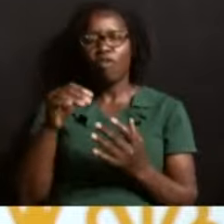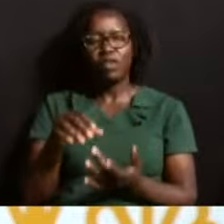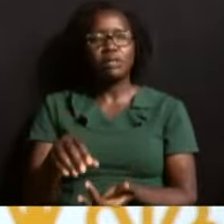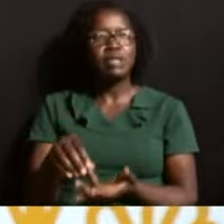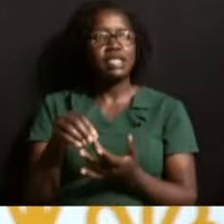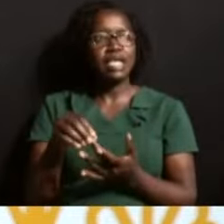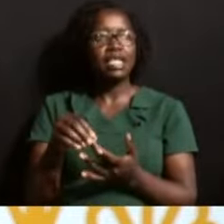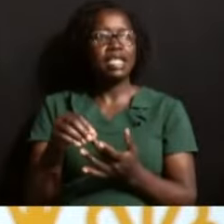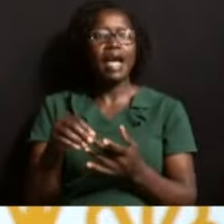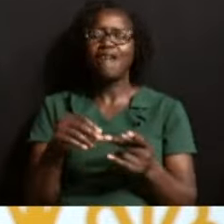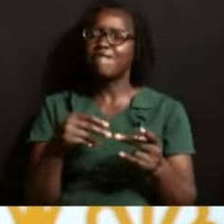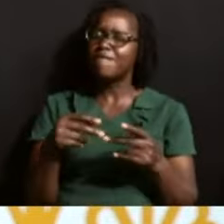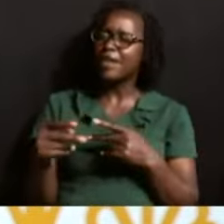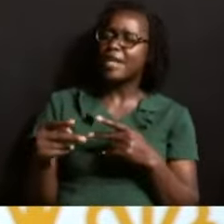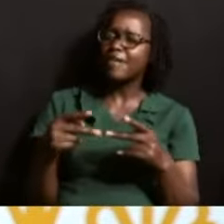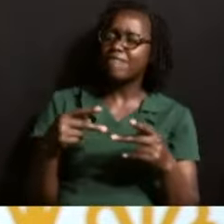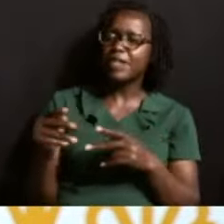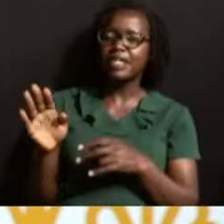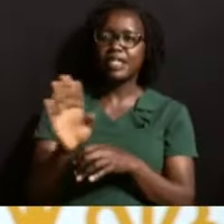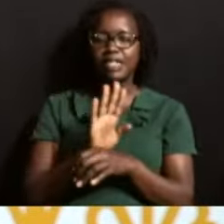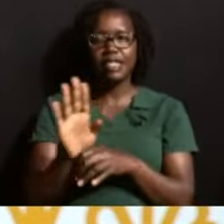a very busy day,